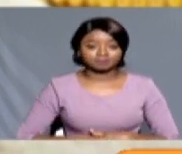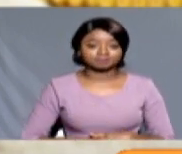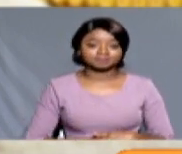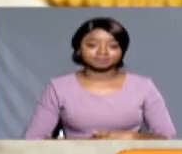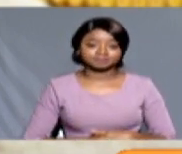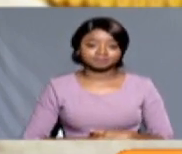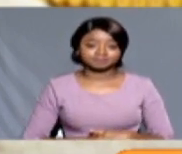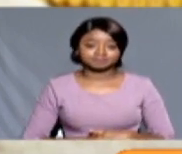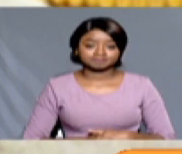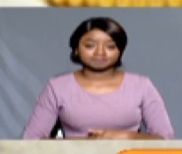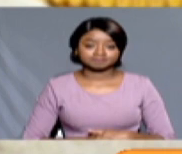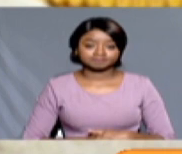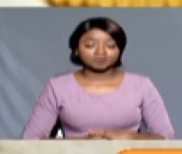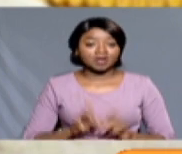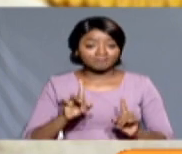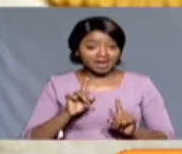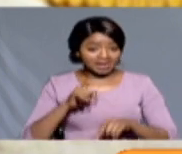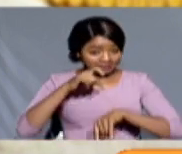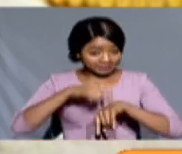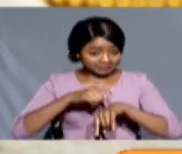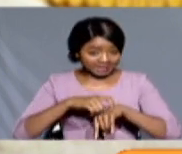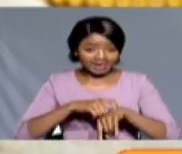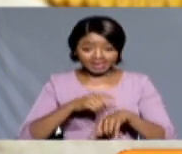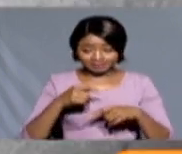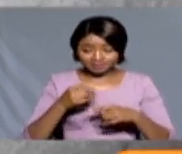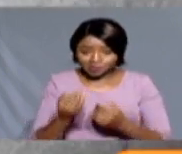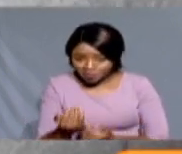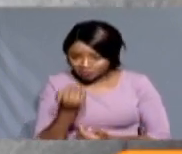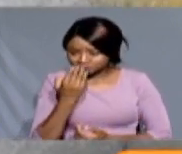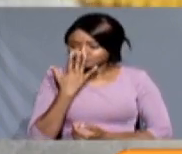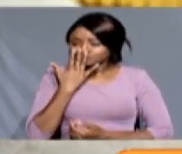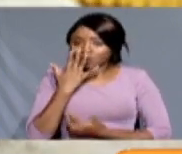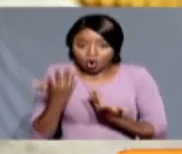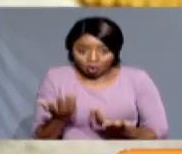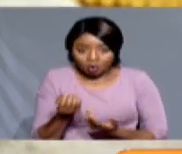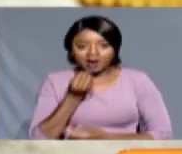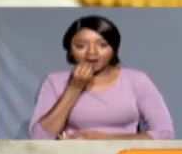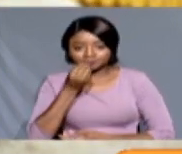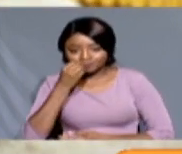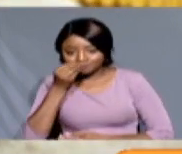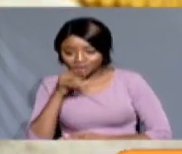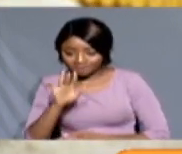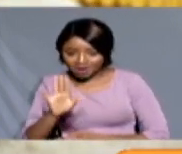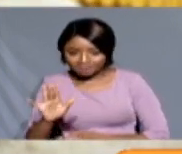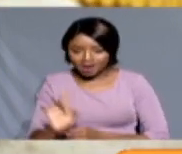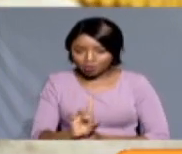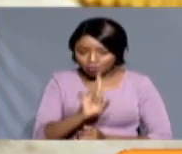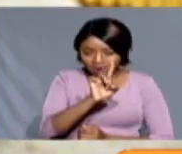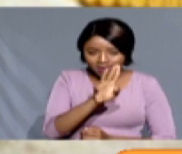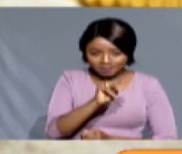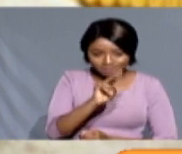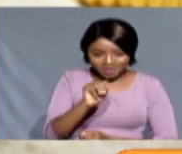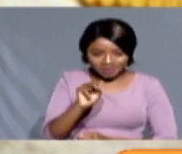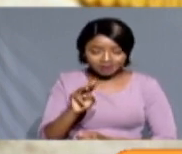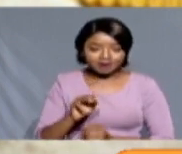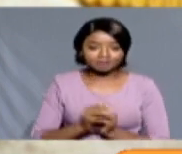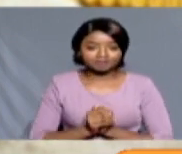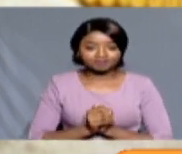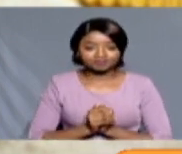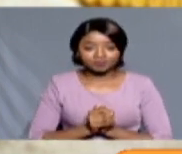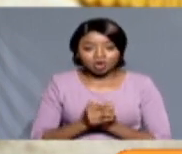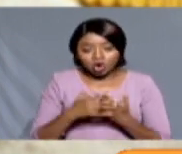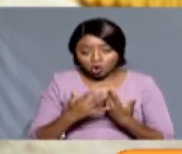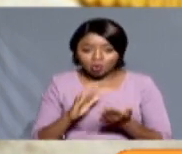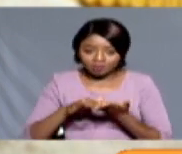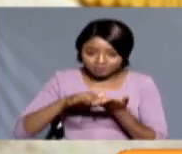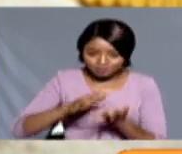and feeds. The consumption of food containing aflatoxin concentrations of 1 milligram per kilogram or